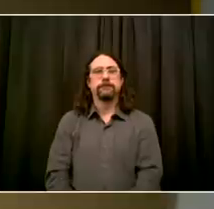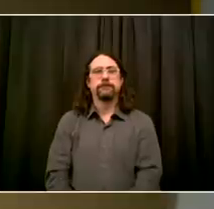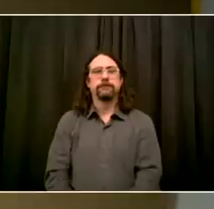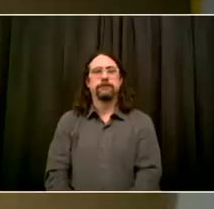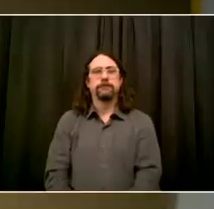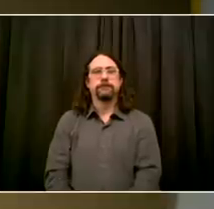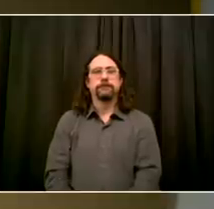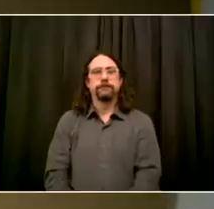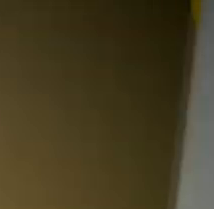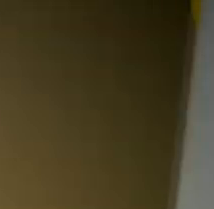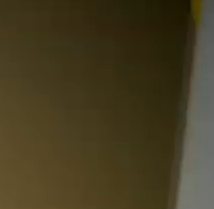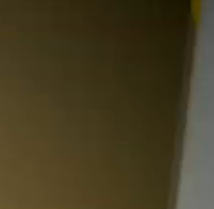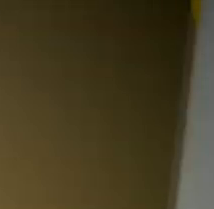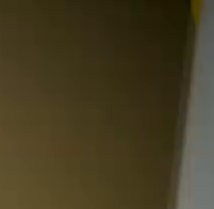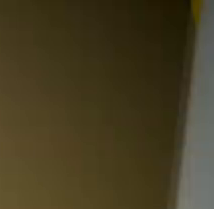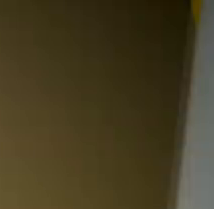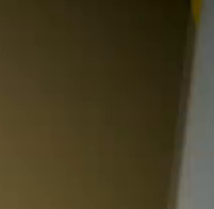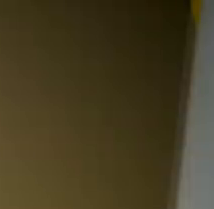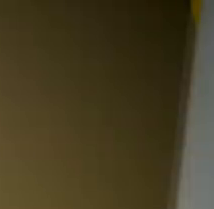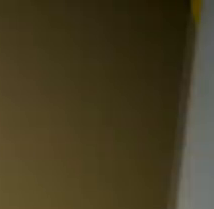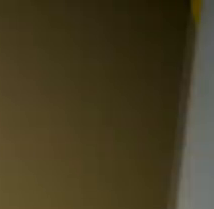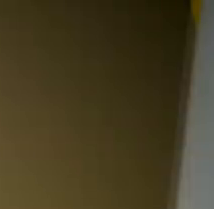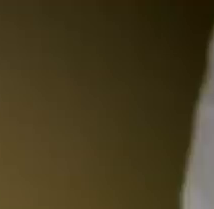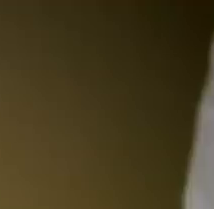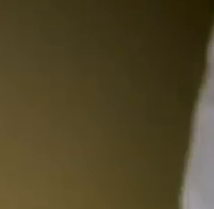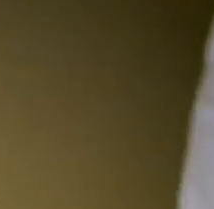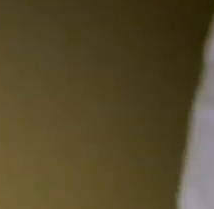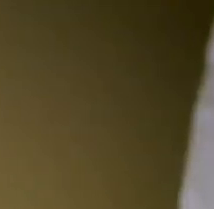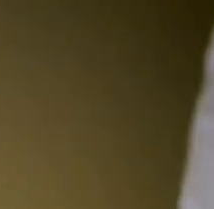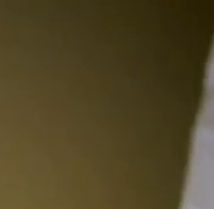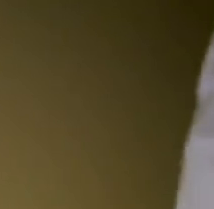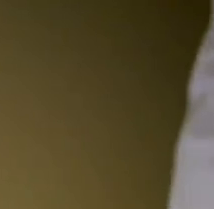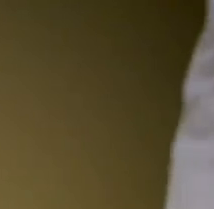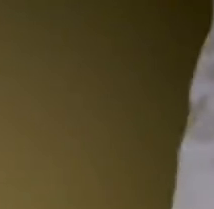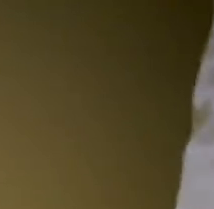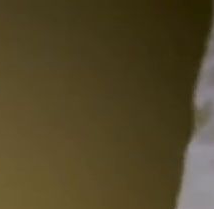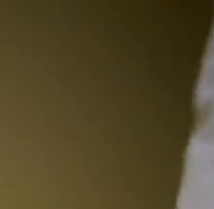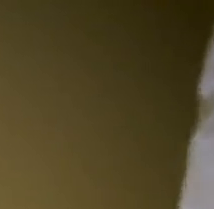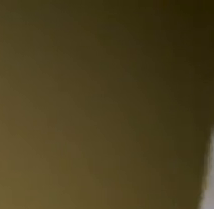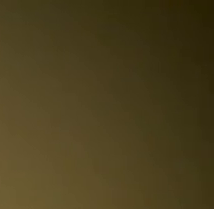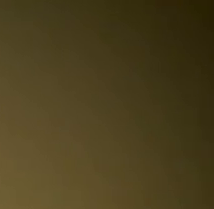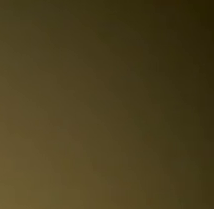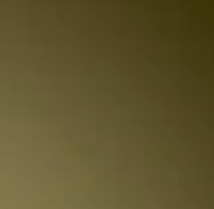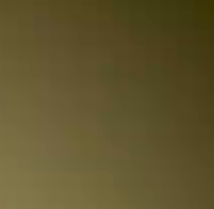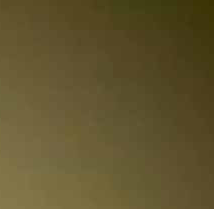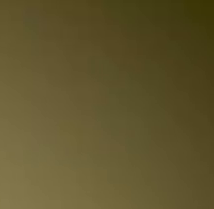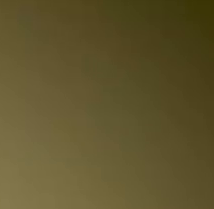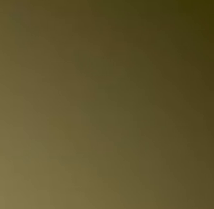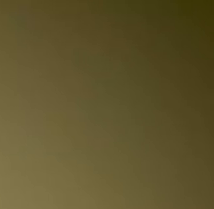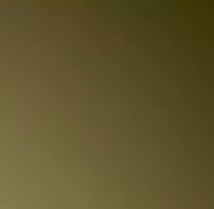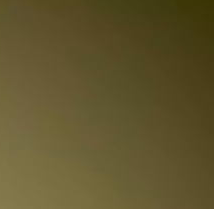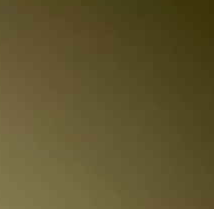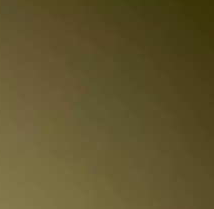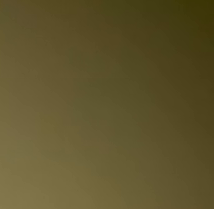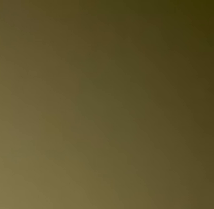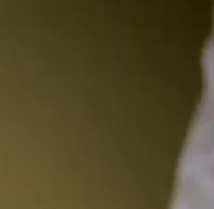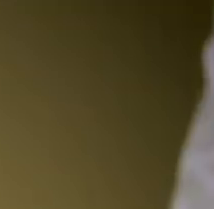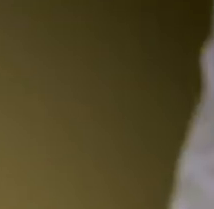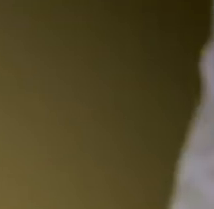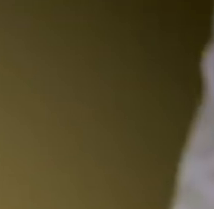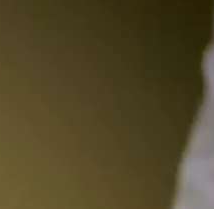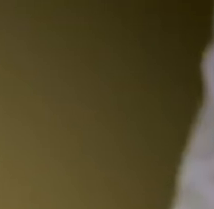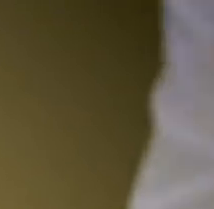Do you know what we're doing today? Yeah, COVID testings. Yeah. So I wanted to show you what's in the test. Hi, I'm Dr. Katie Punica-Worms,